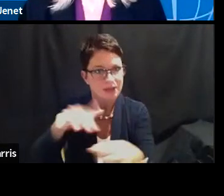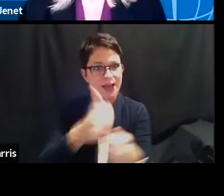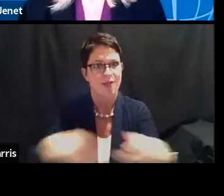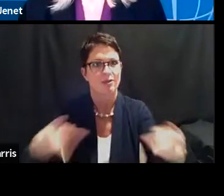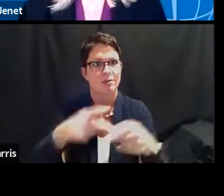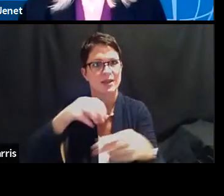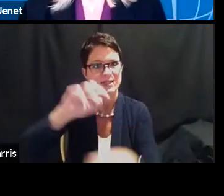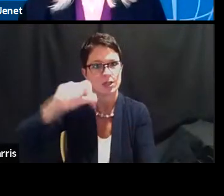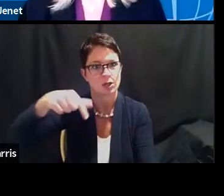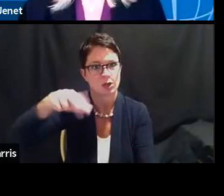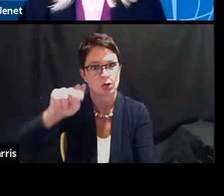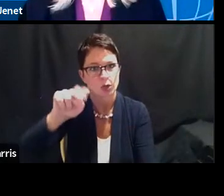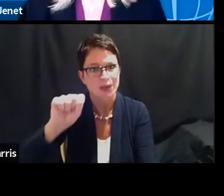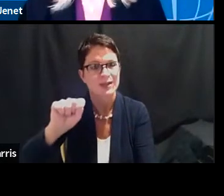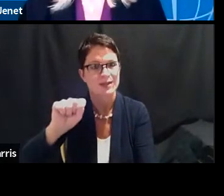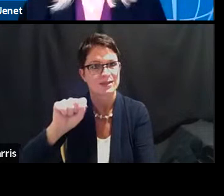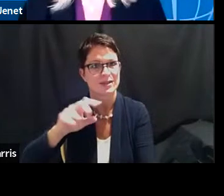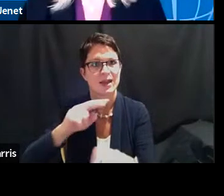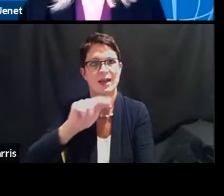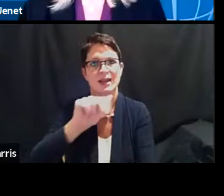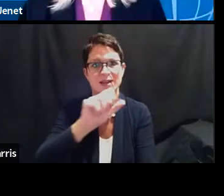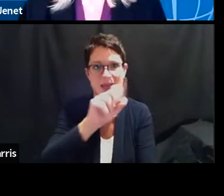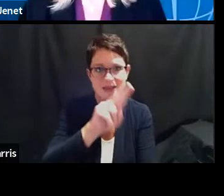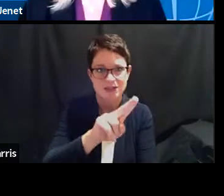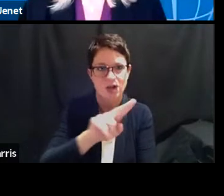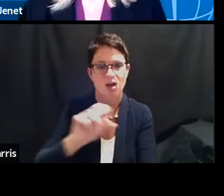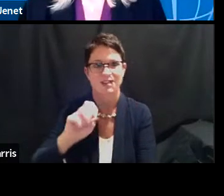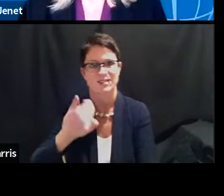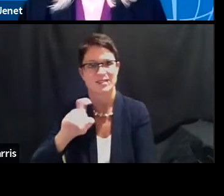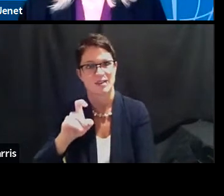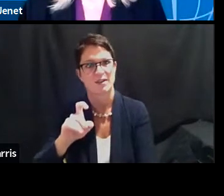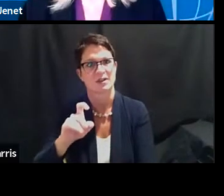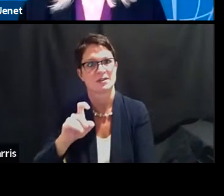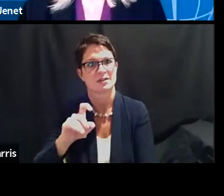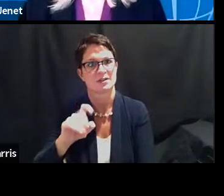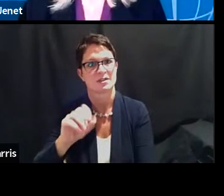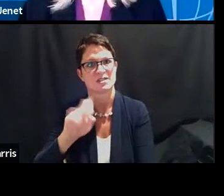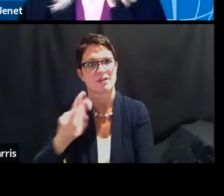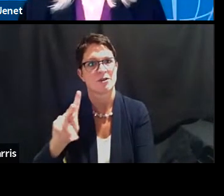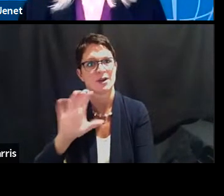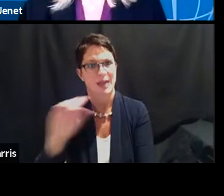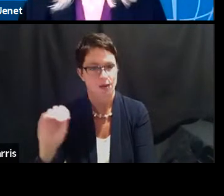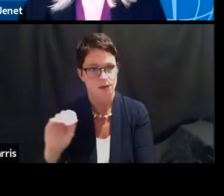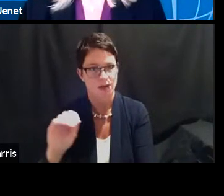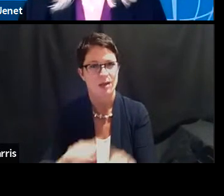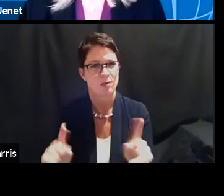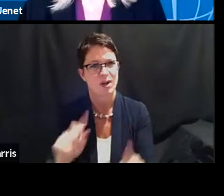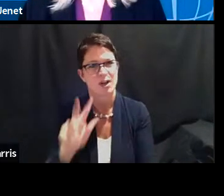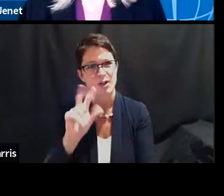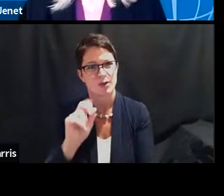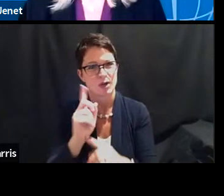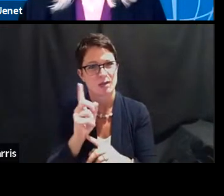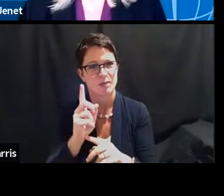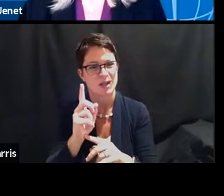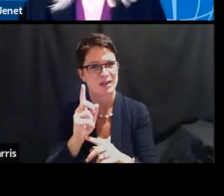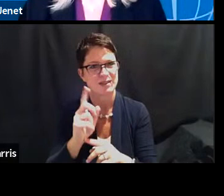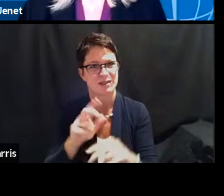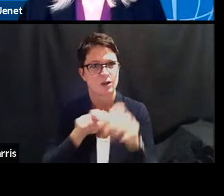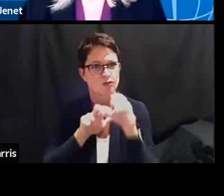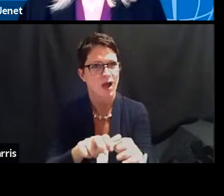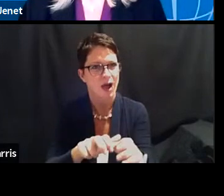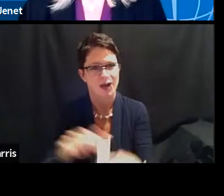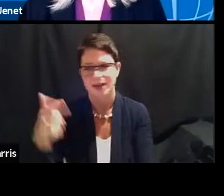in Queens and Nassau and Suffolk counties. And in addition, that the 30-minute trip that's advertised